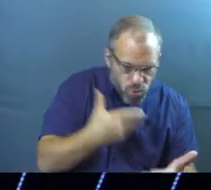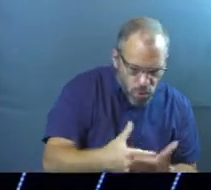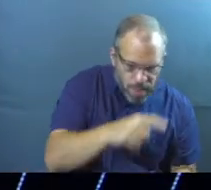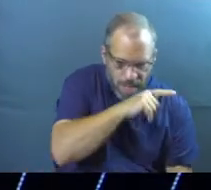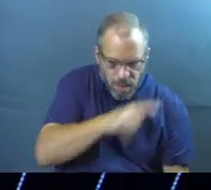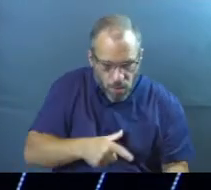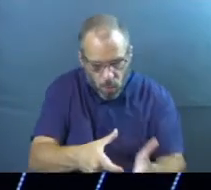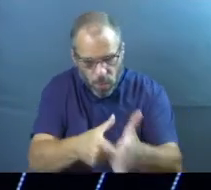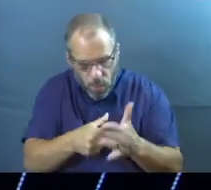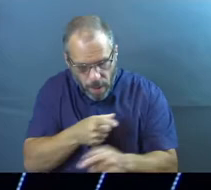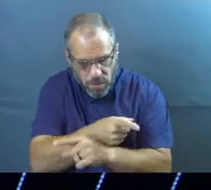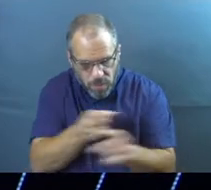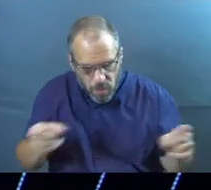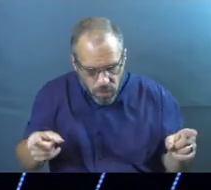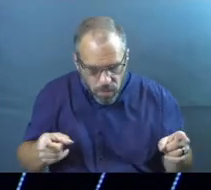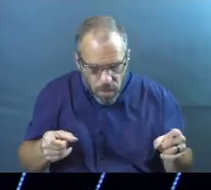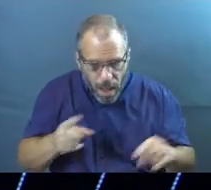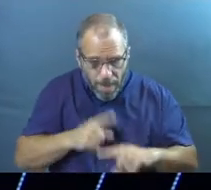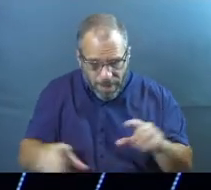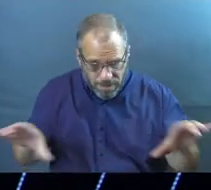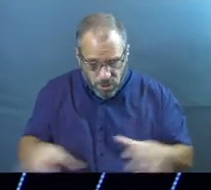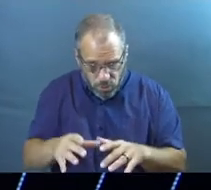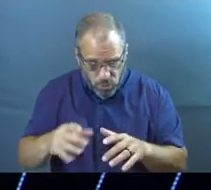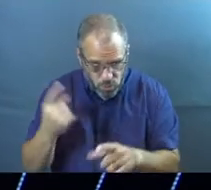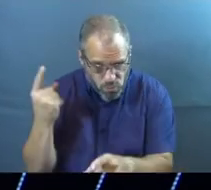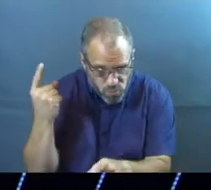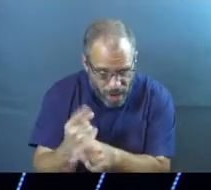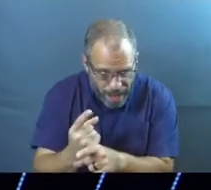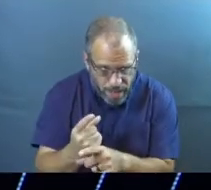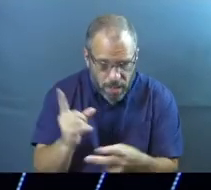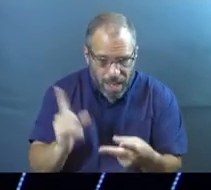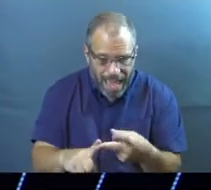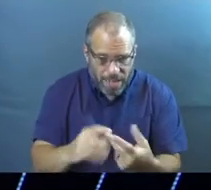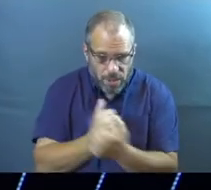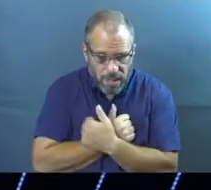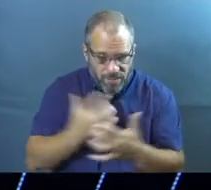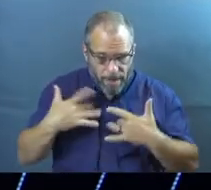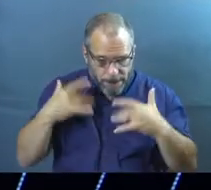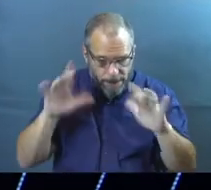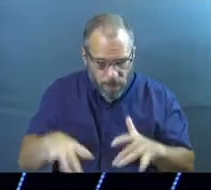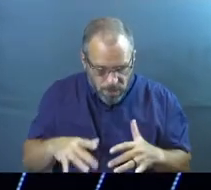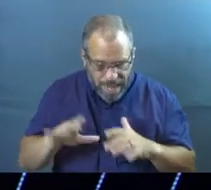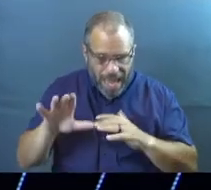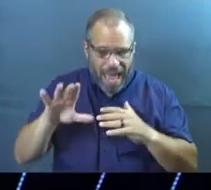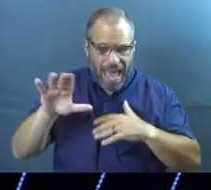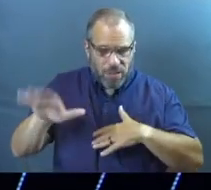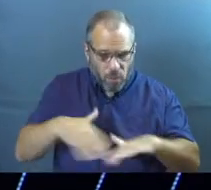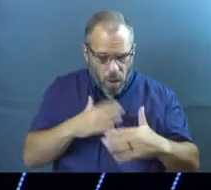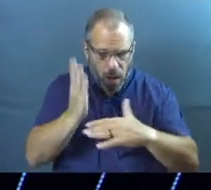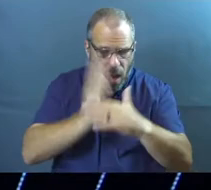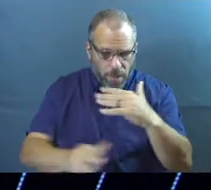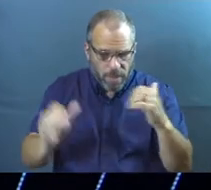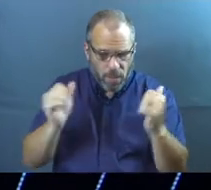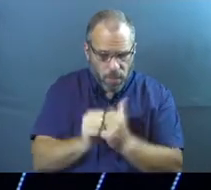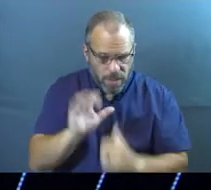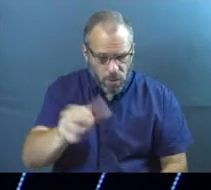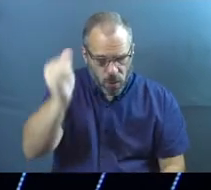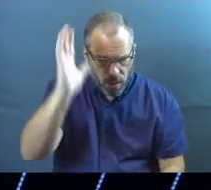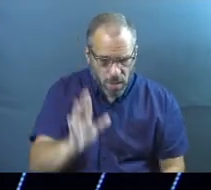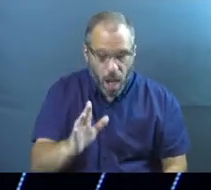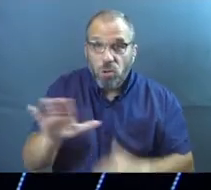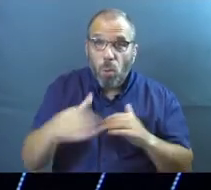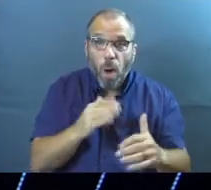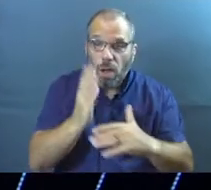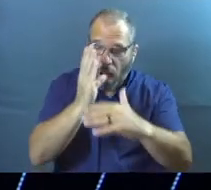and what the Lord requires of you, but to do justly and to love mercy and to walk humbly with your God, to